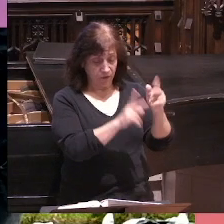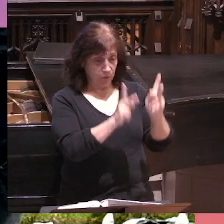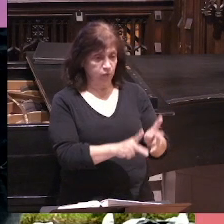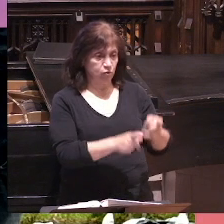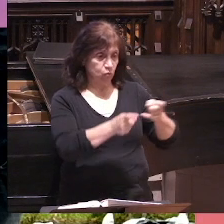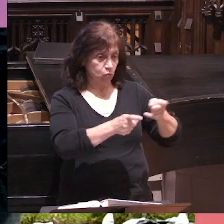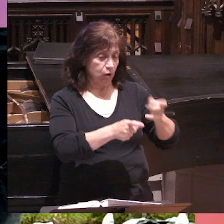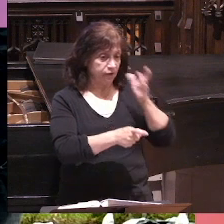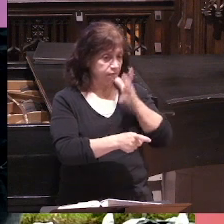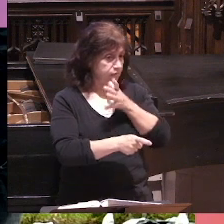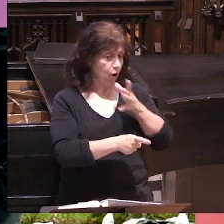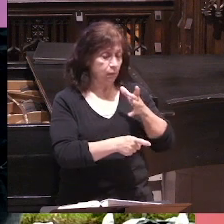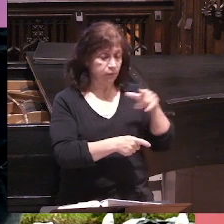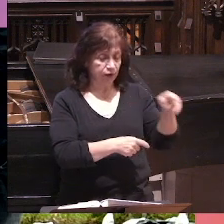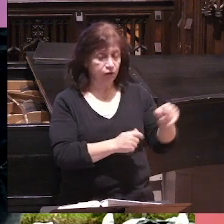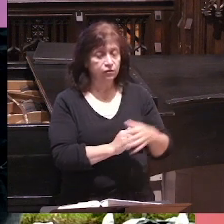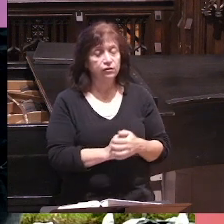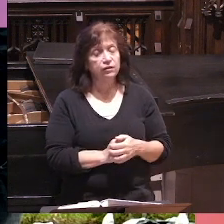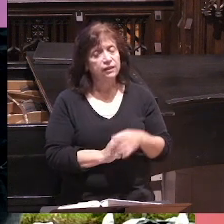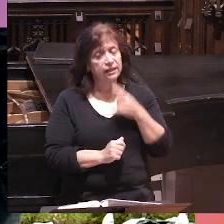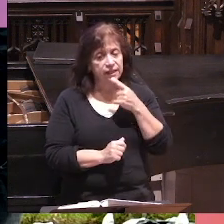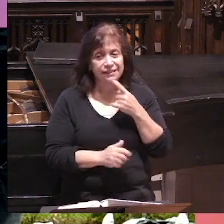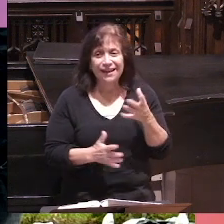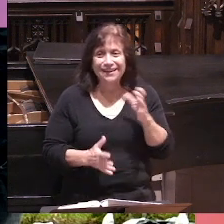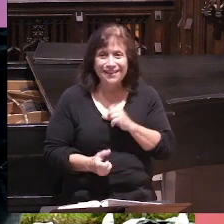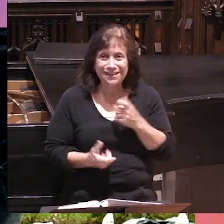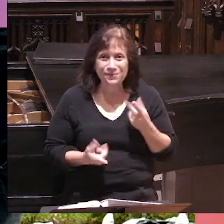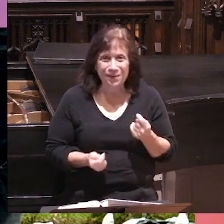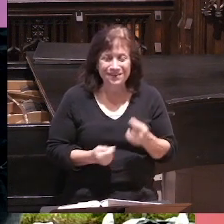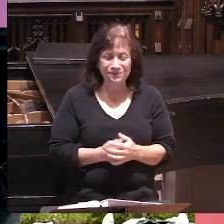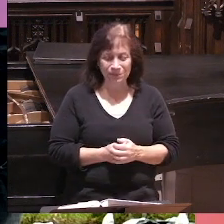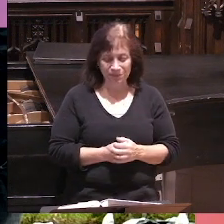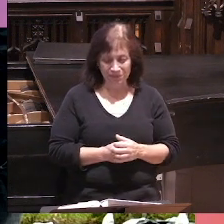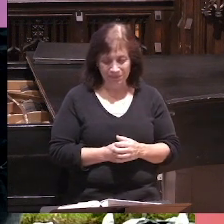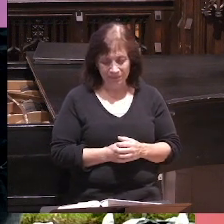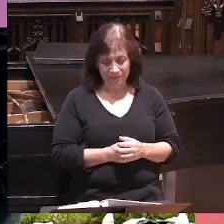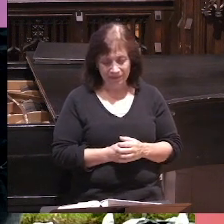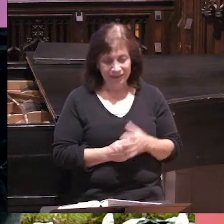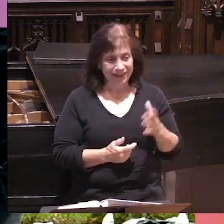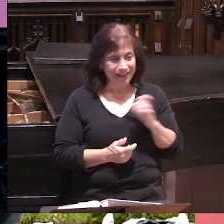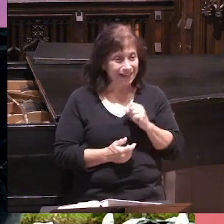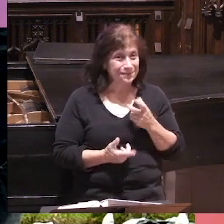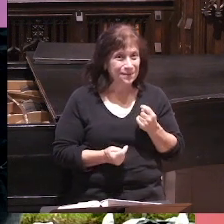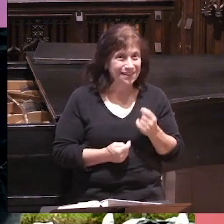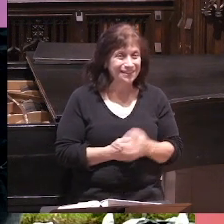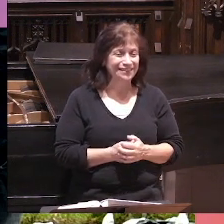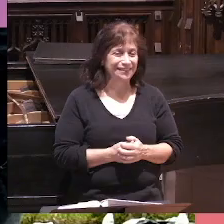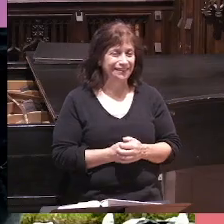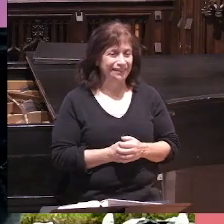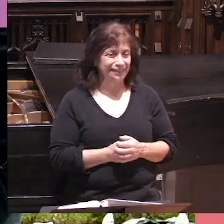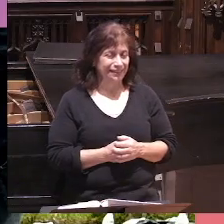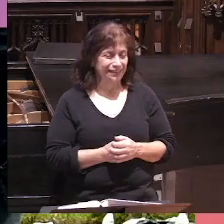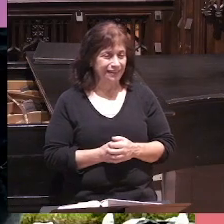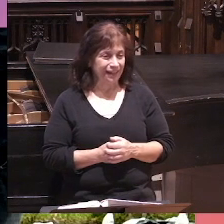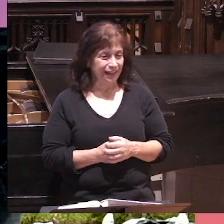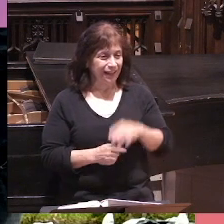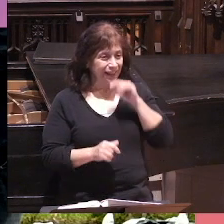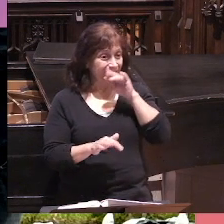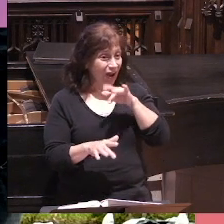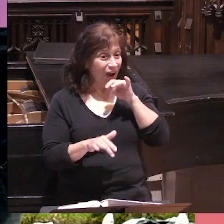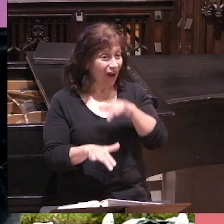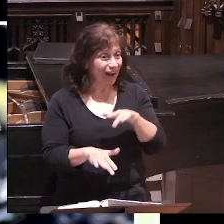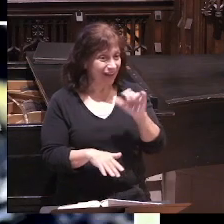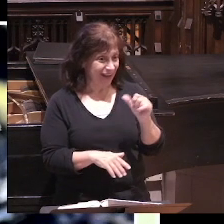the Farminary. And he said, guess what? Guess what? The garlic